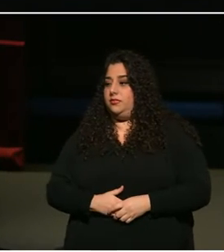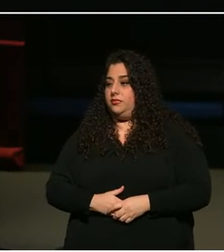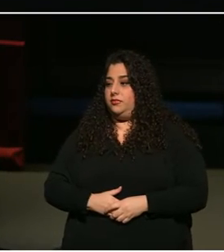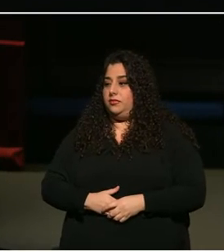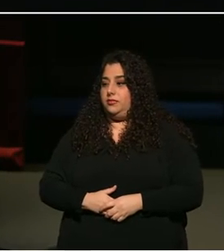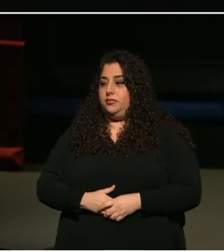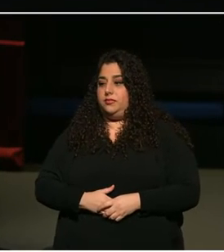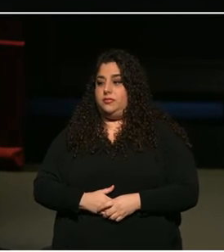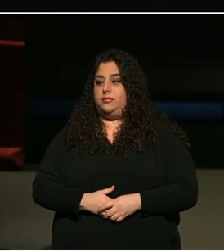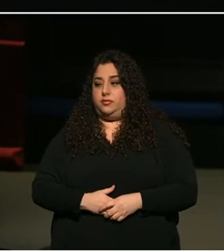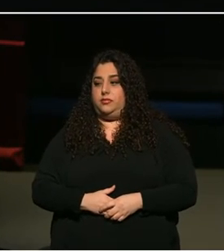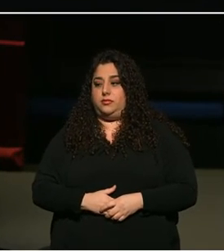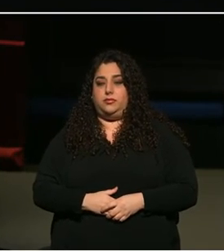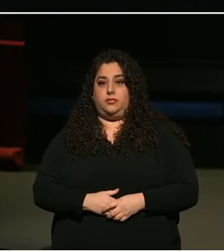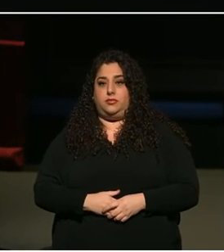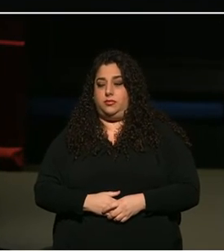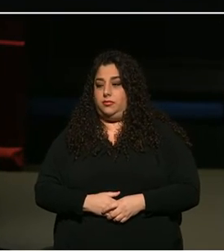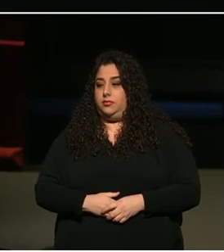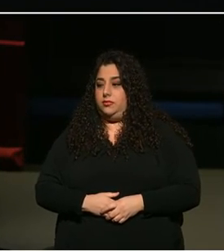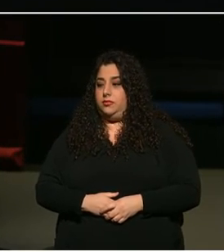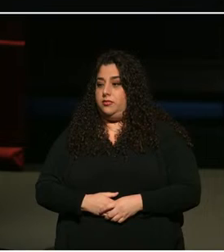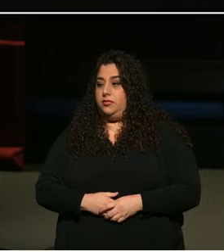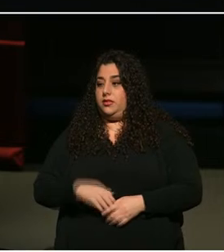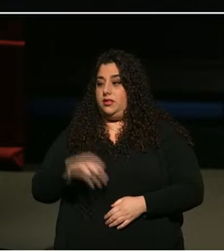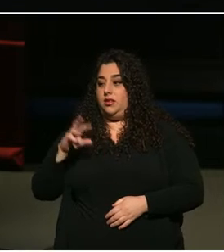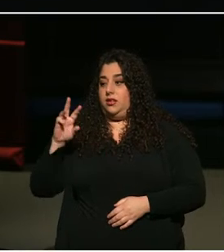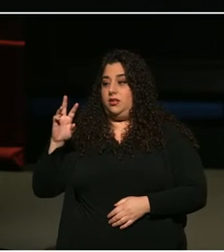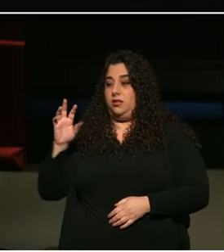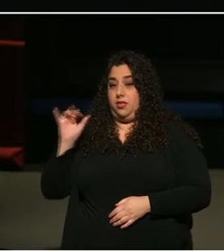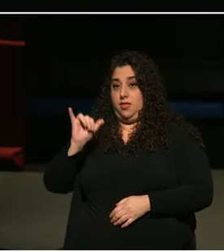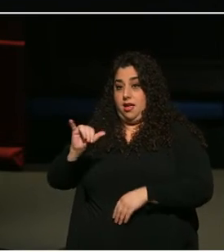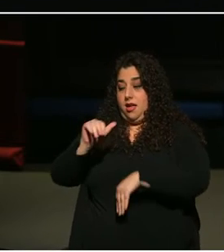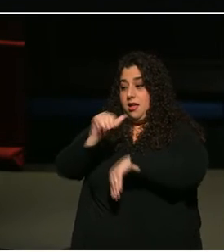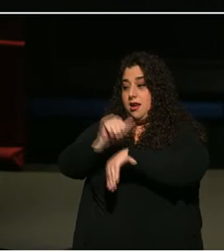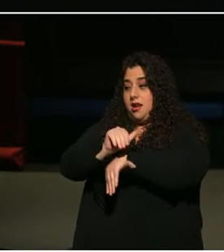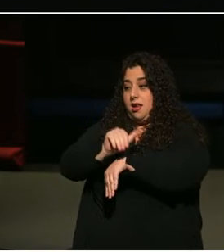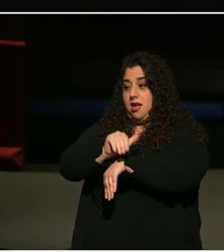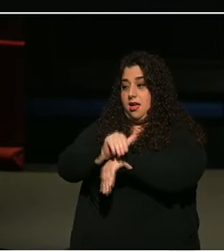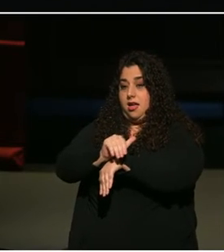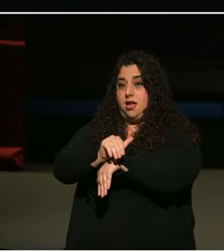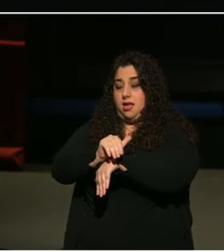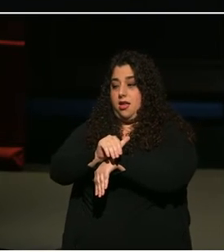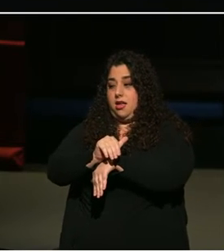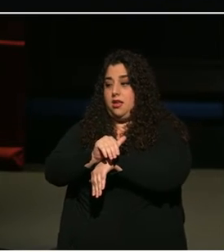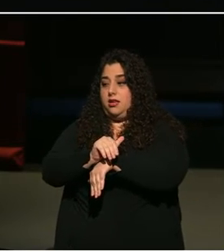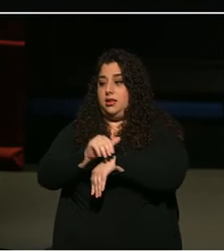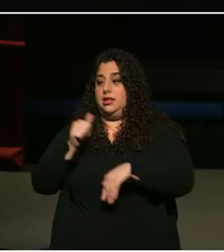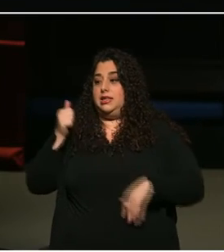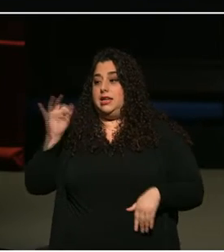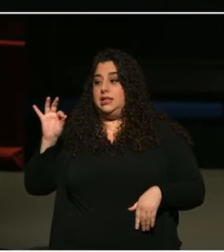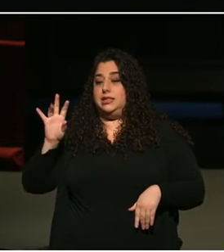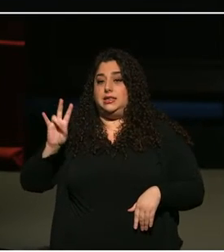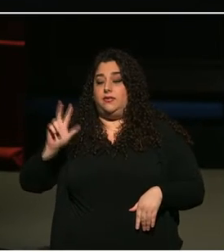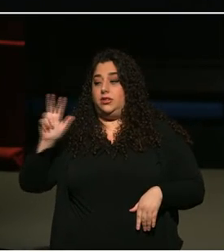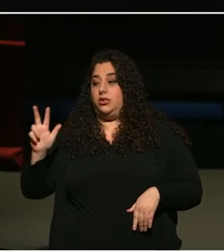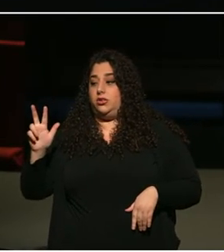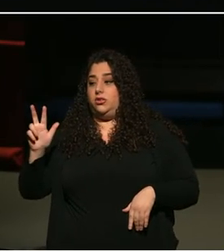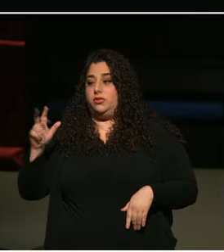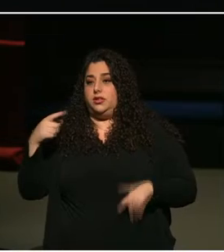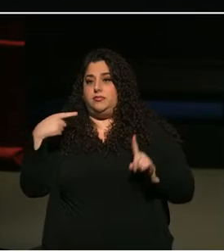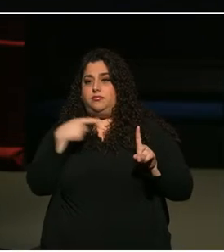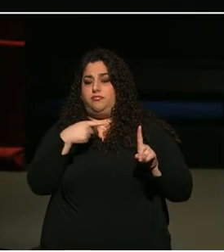On that night, Sacheen also brought attention to the 1973 Wounded Knee protest in South